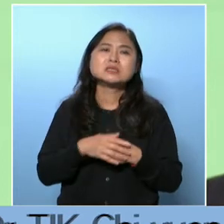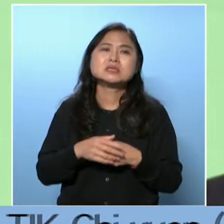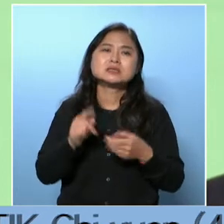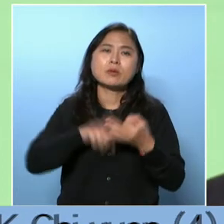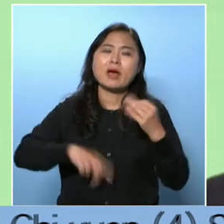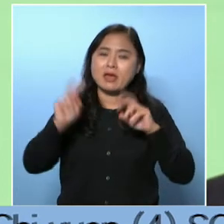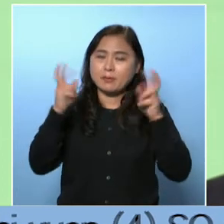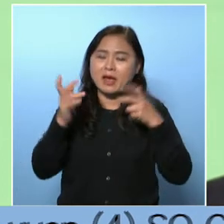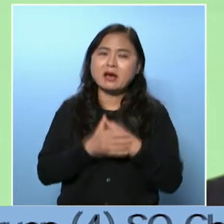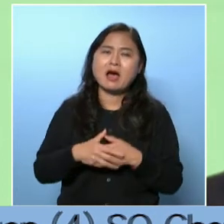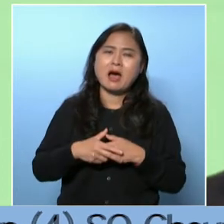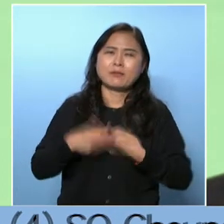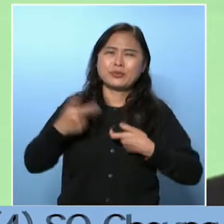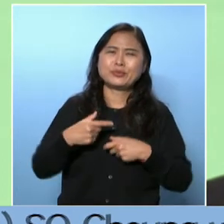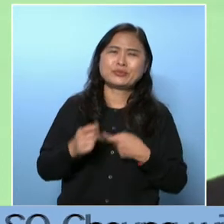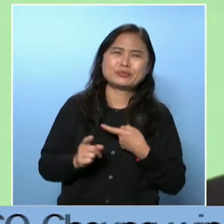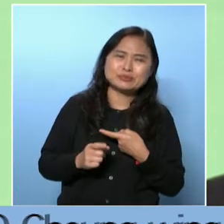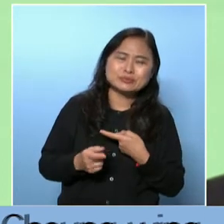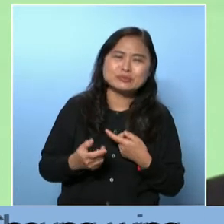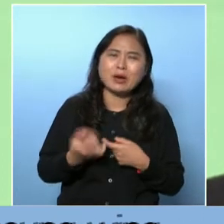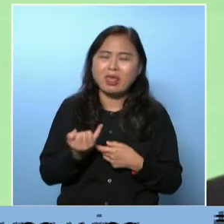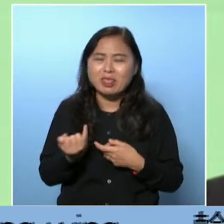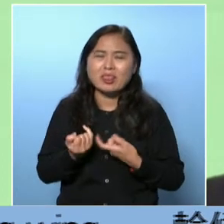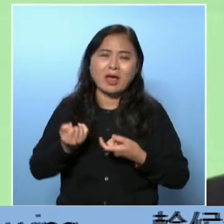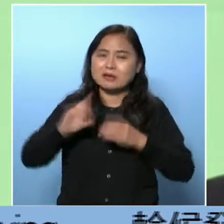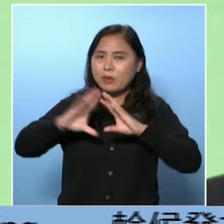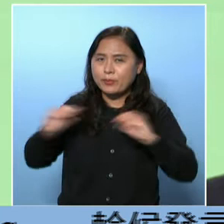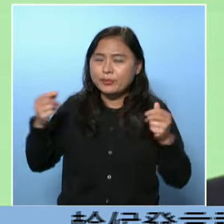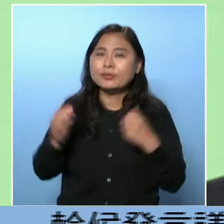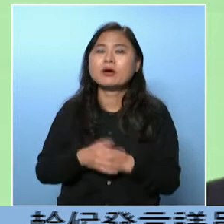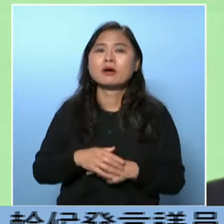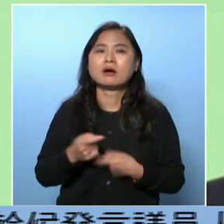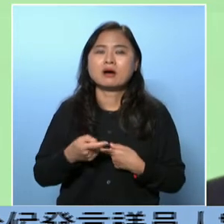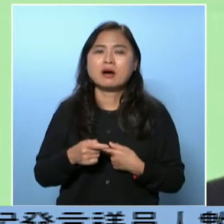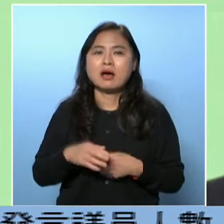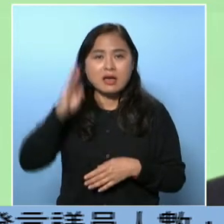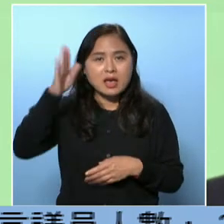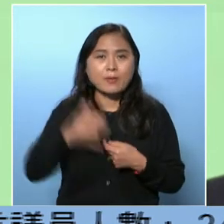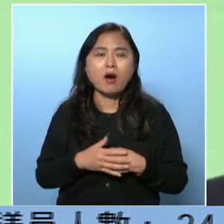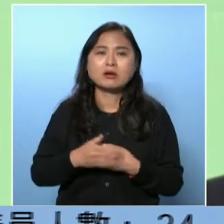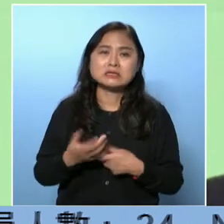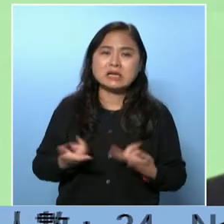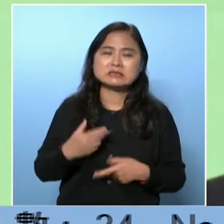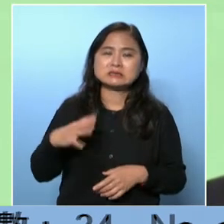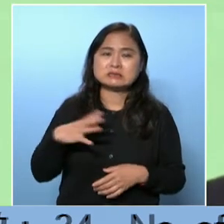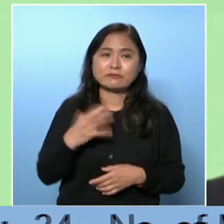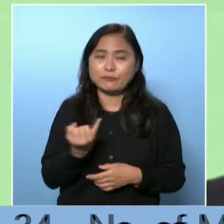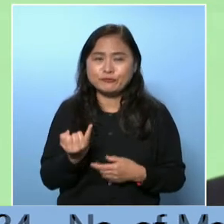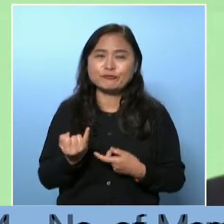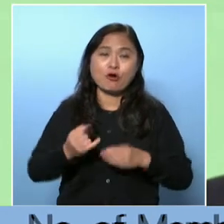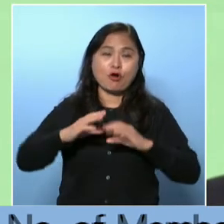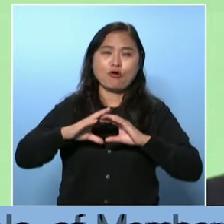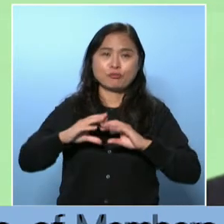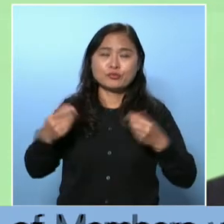This debate is about emerging from the epidemic. We hope that when the situation